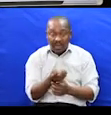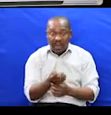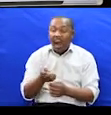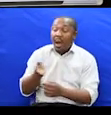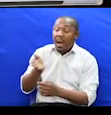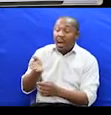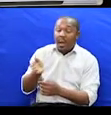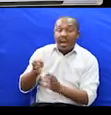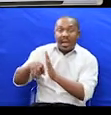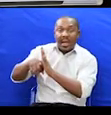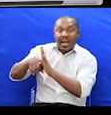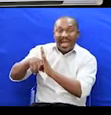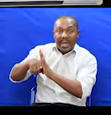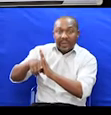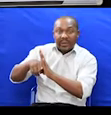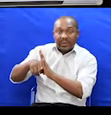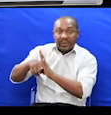a